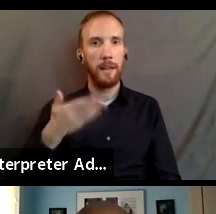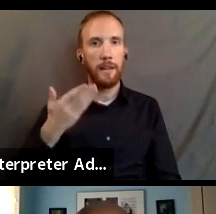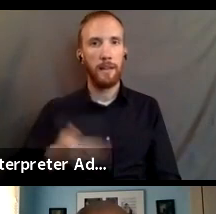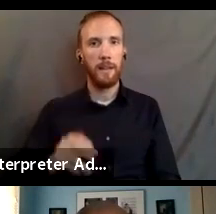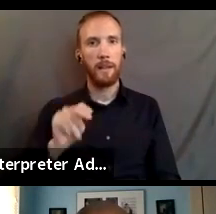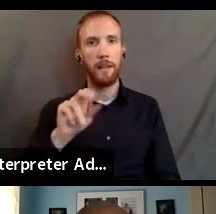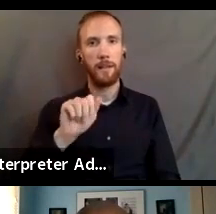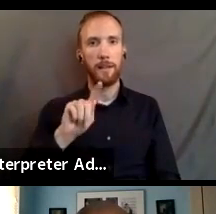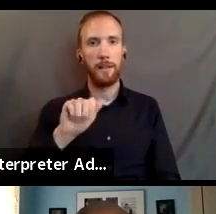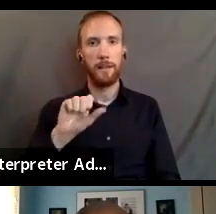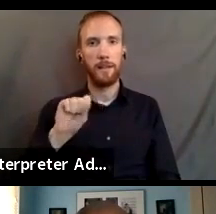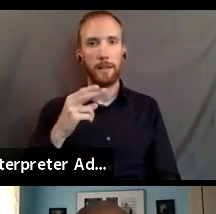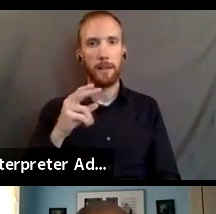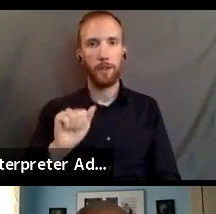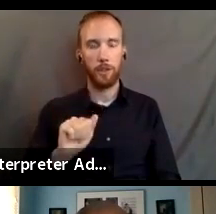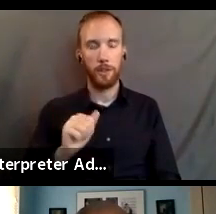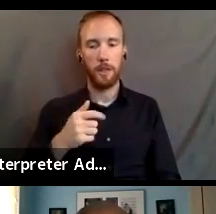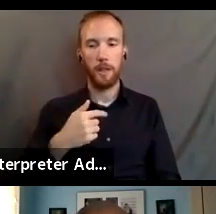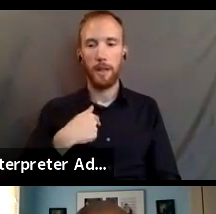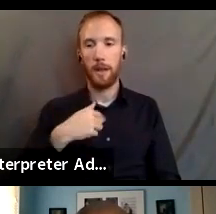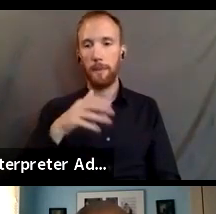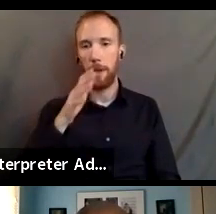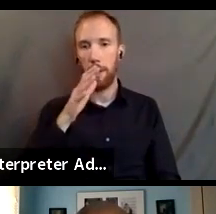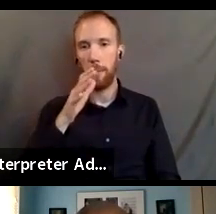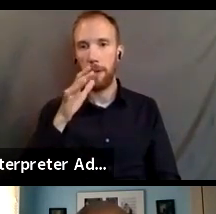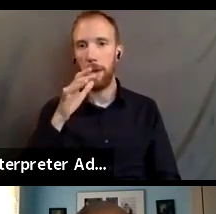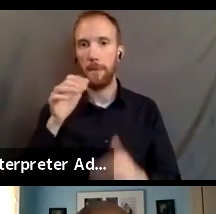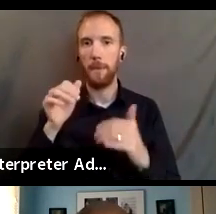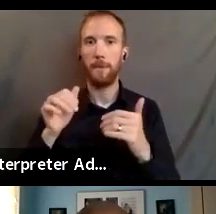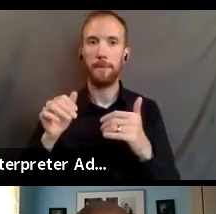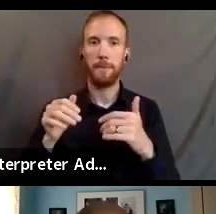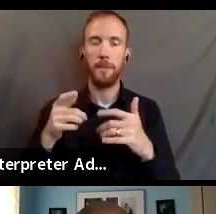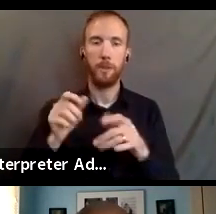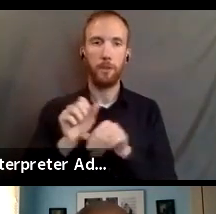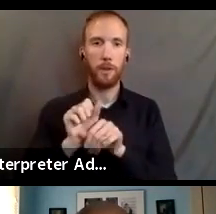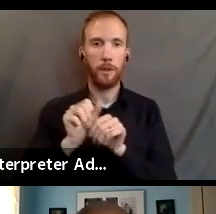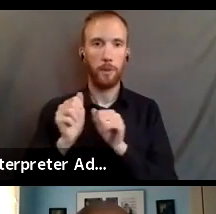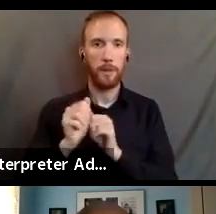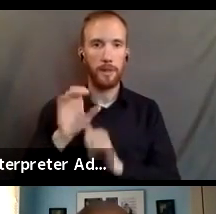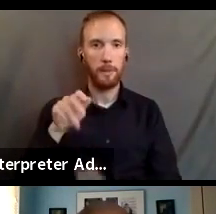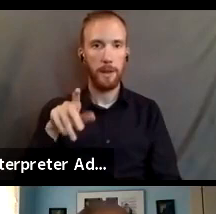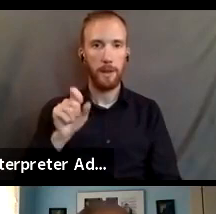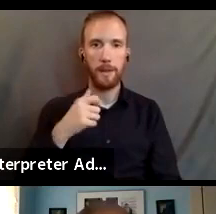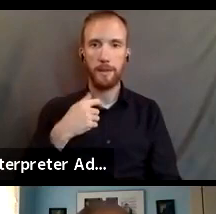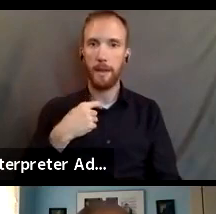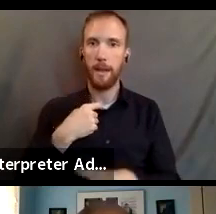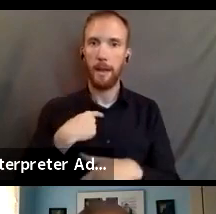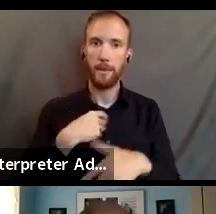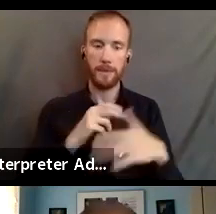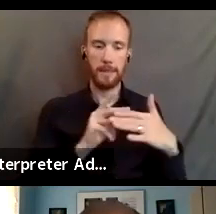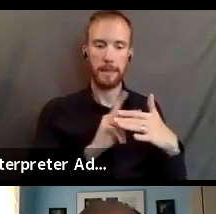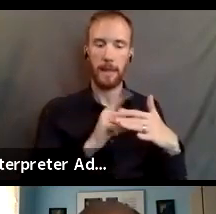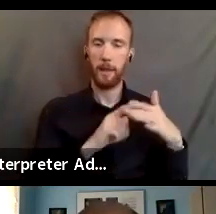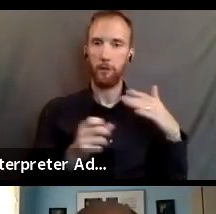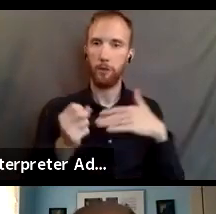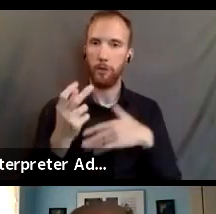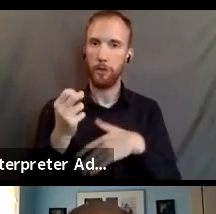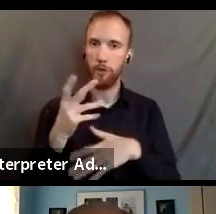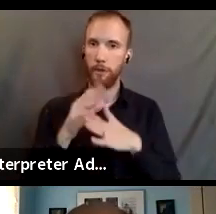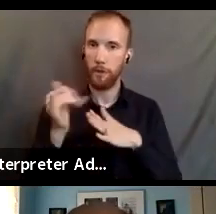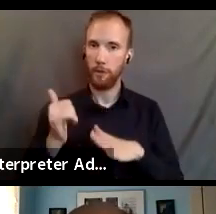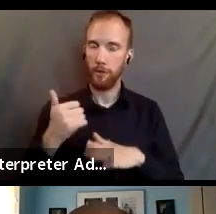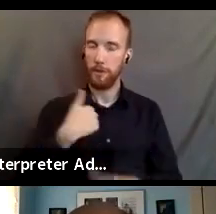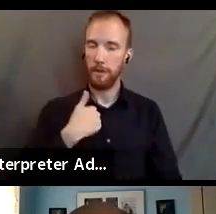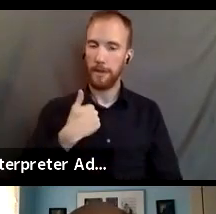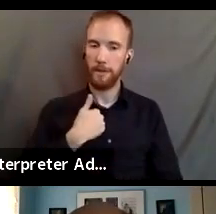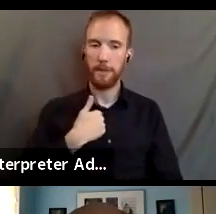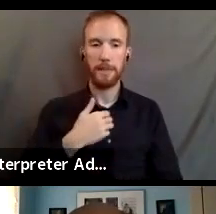natasha i'm a mama verizon cps senior and myself a proud cps kp12 alum today i'm speaking in